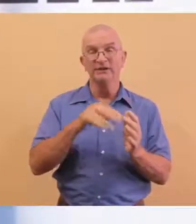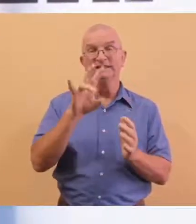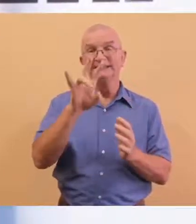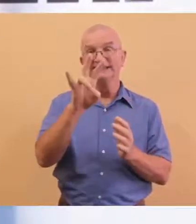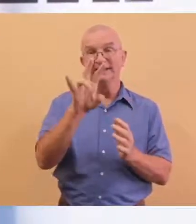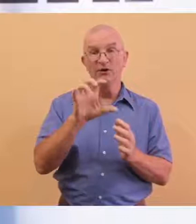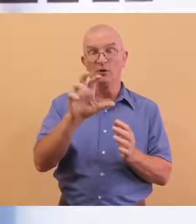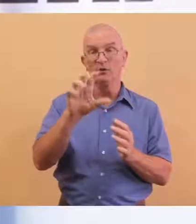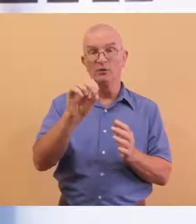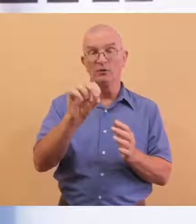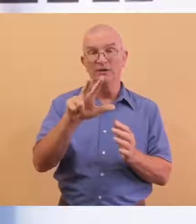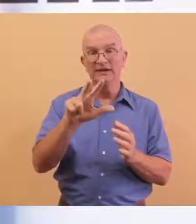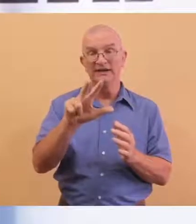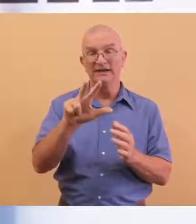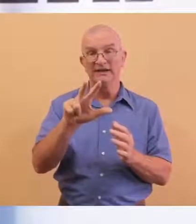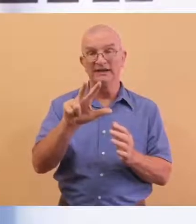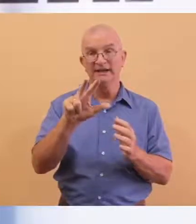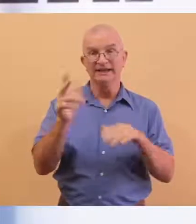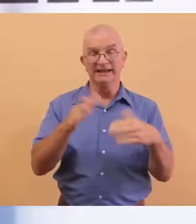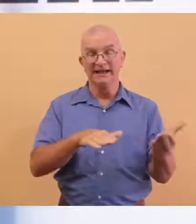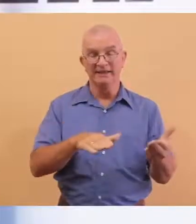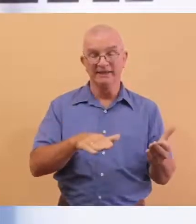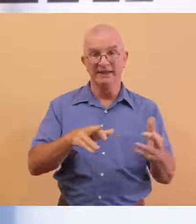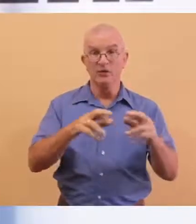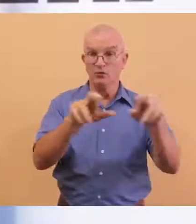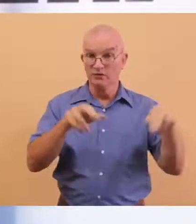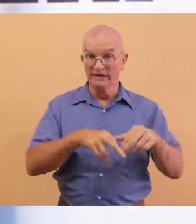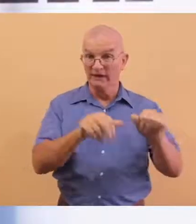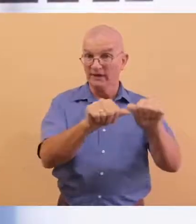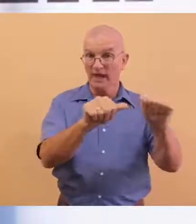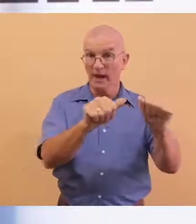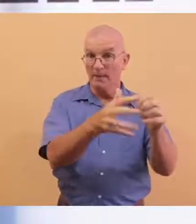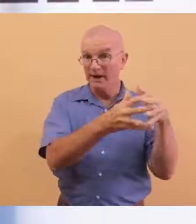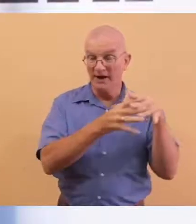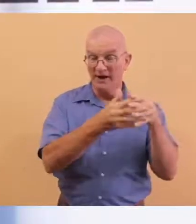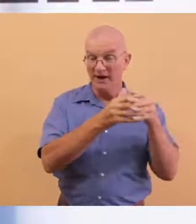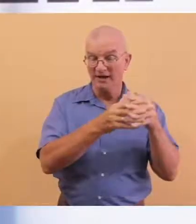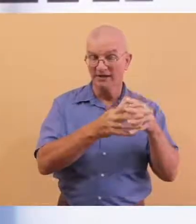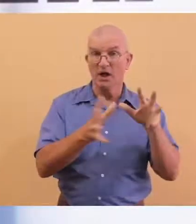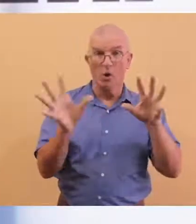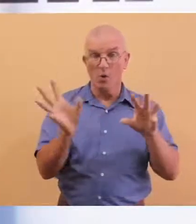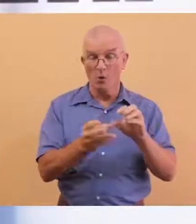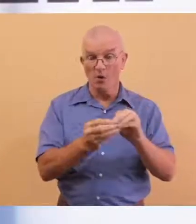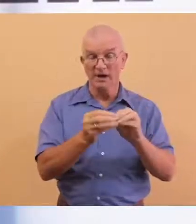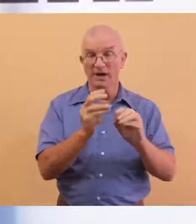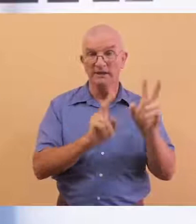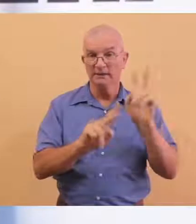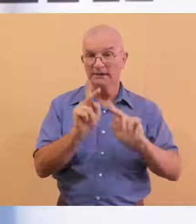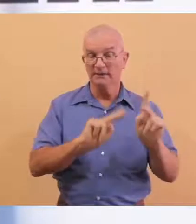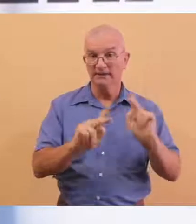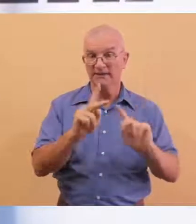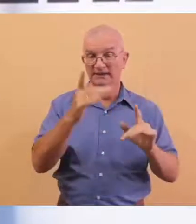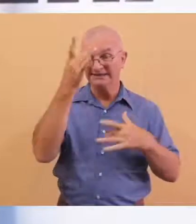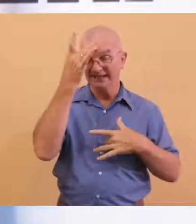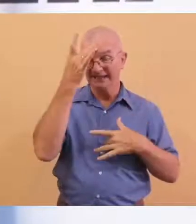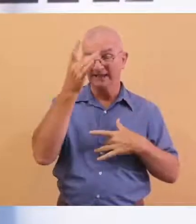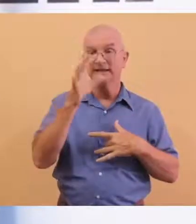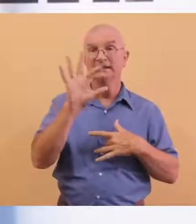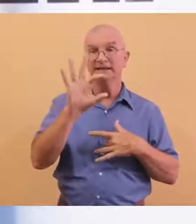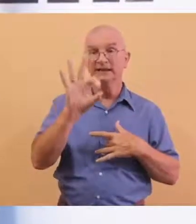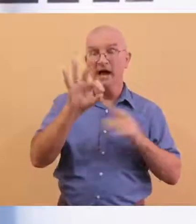686,703 deaths. In the region of the Americas, the total number of cases is now